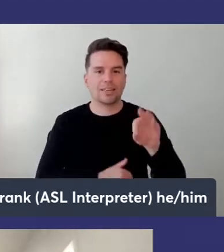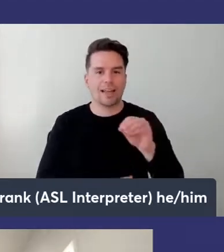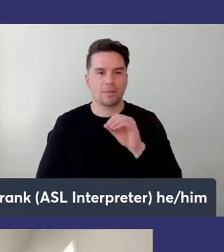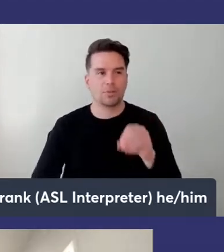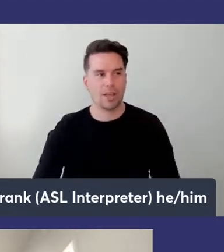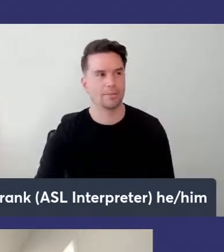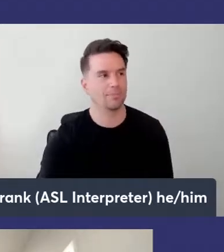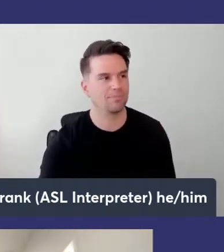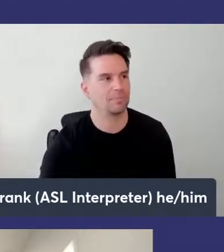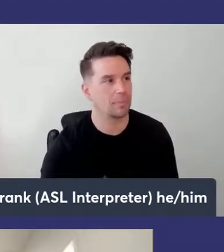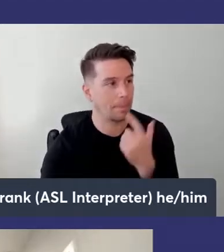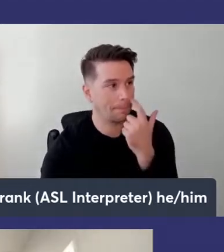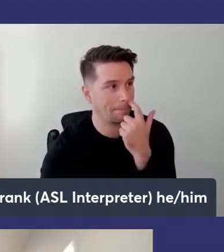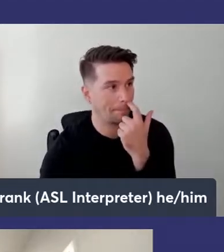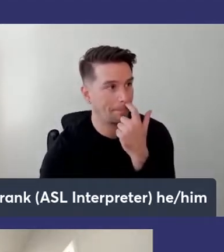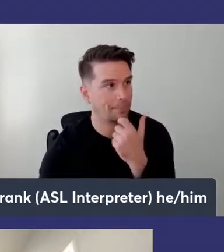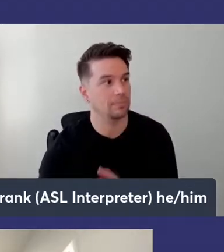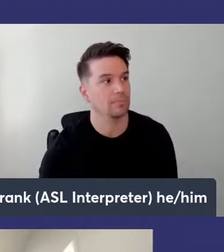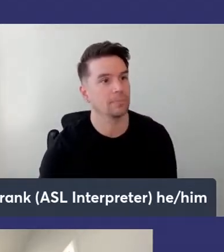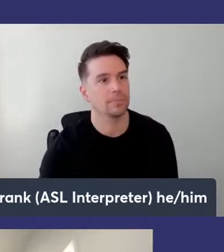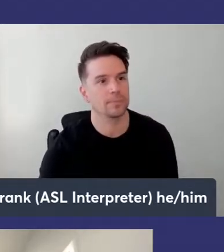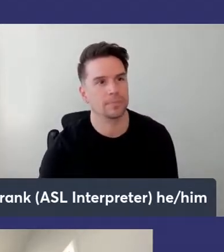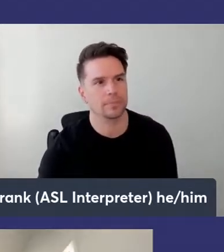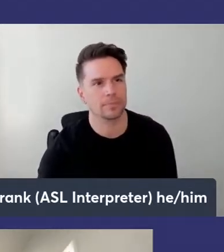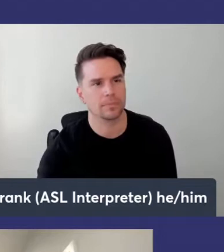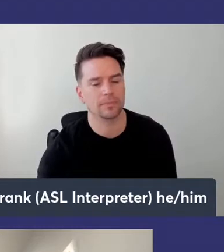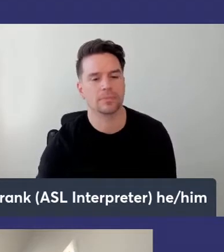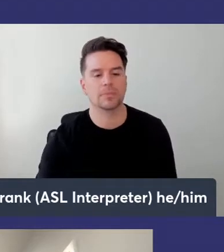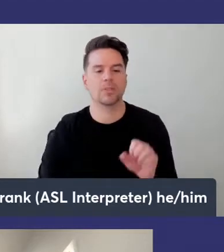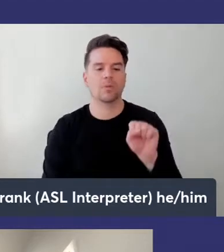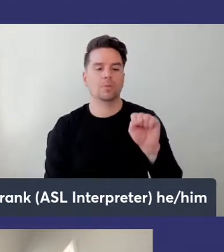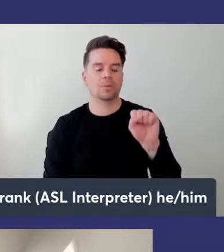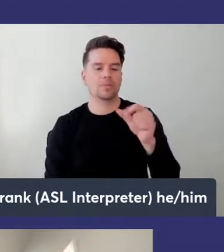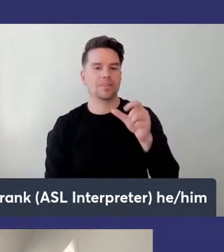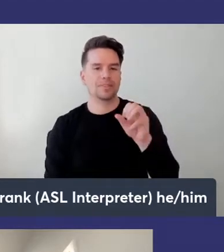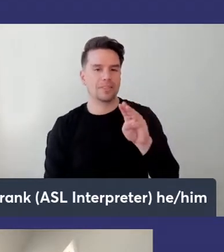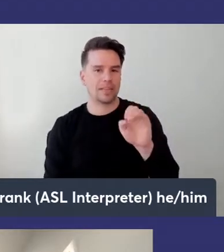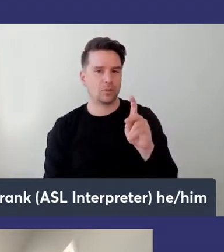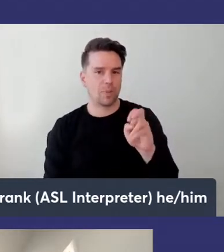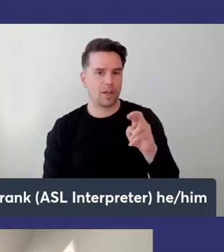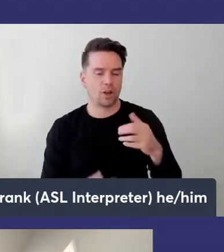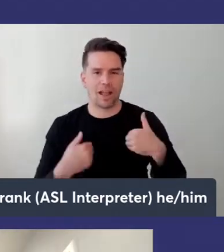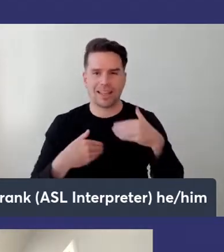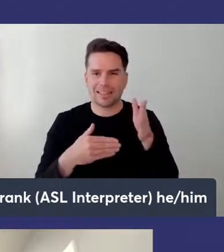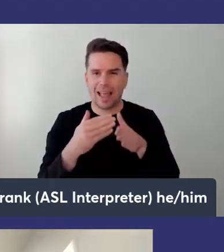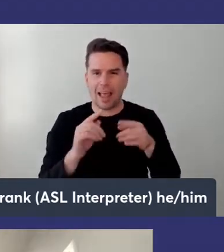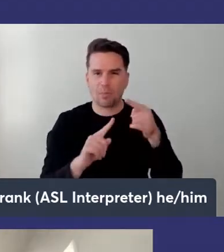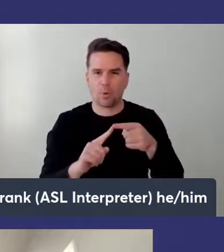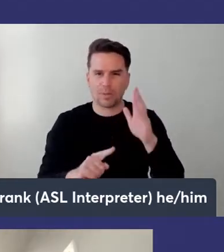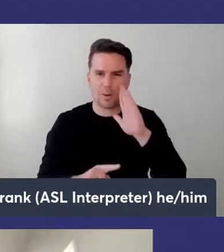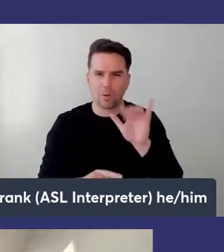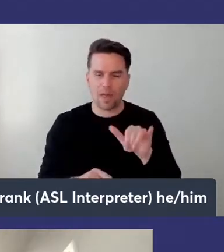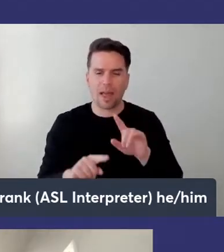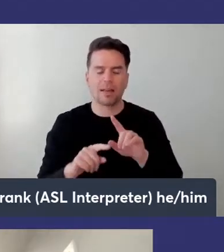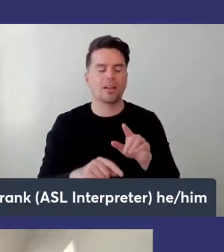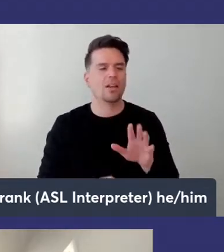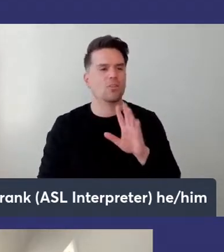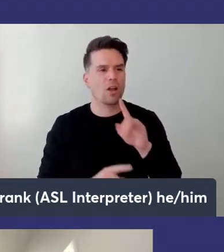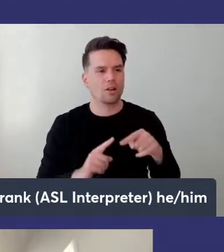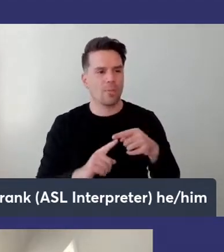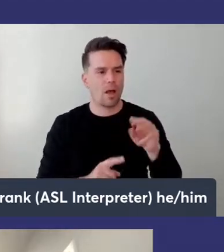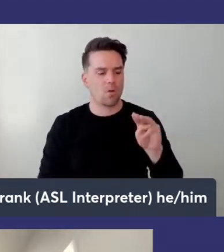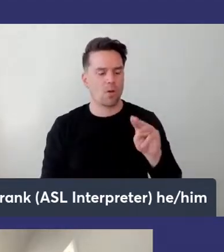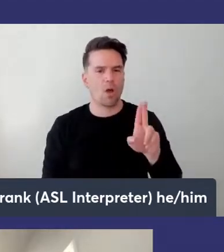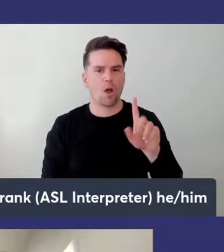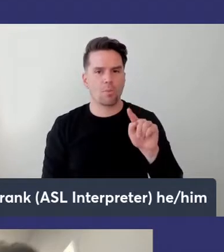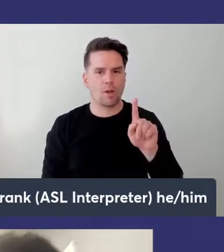so I know SageMaker has endpoints, and I believe I had heard something about multi-model before. What's different about